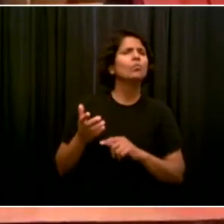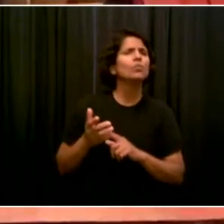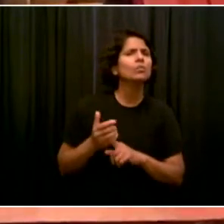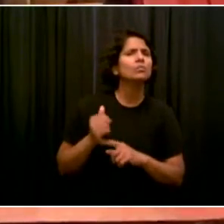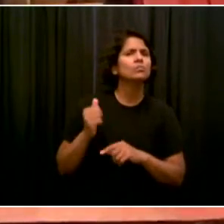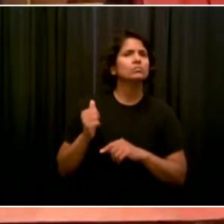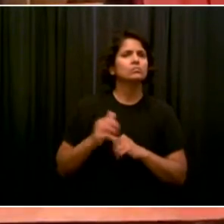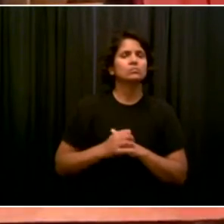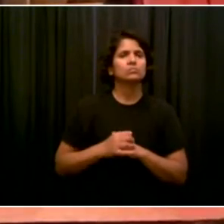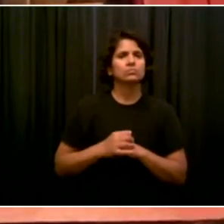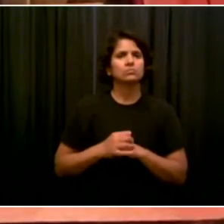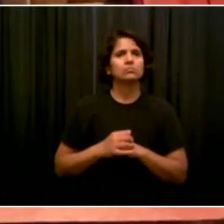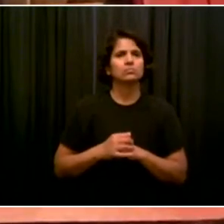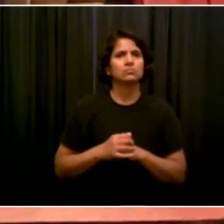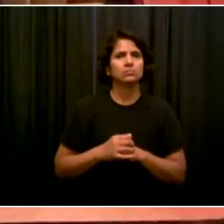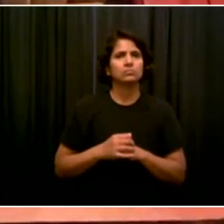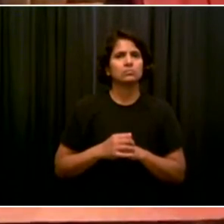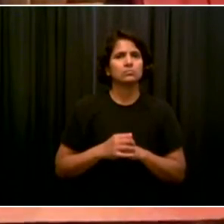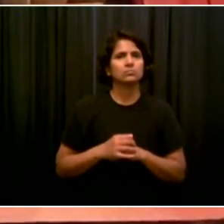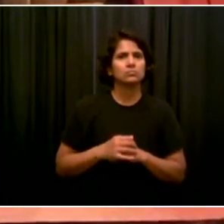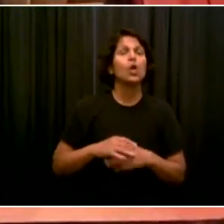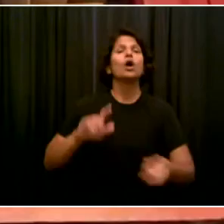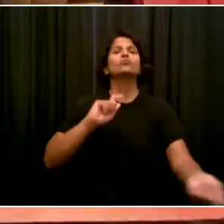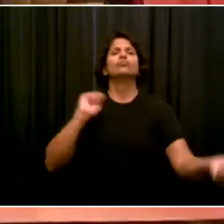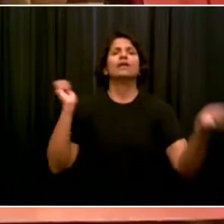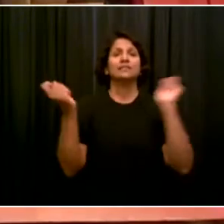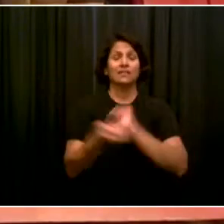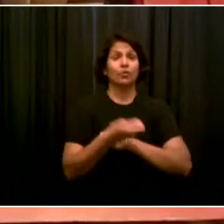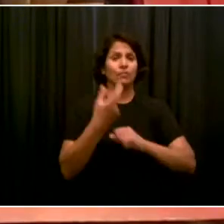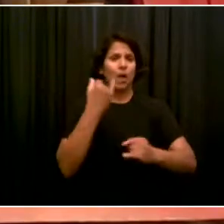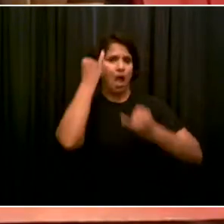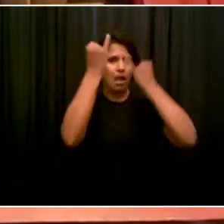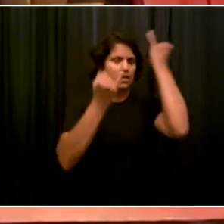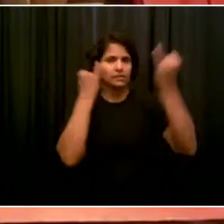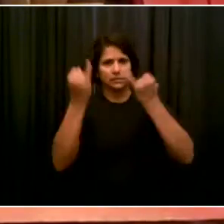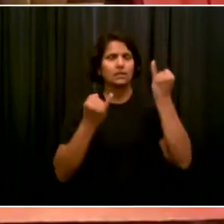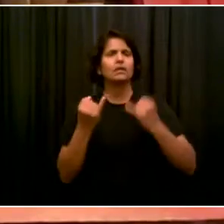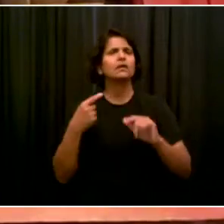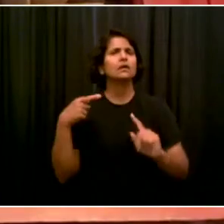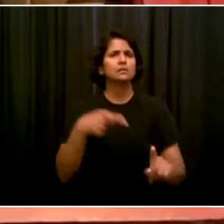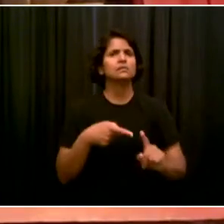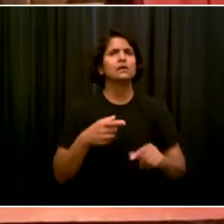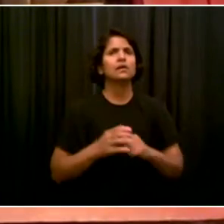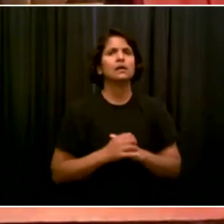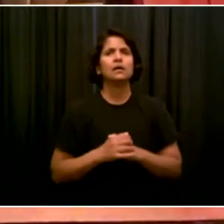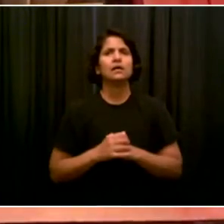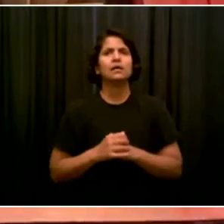intervention here? And the time that this